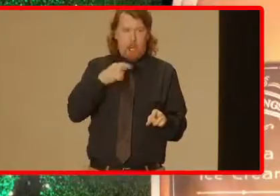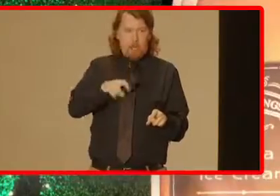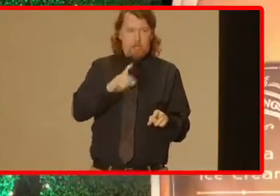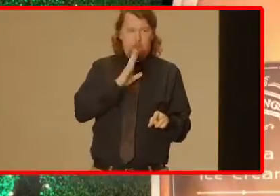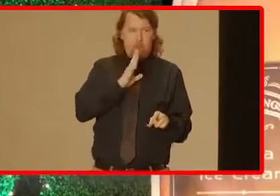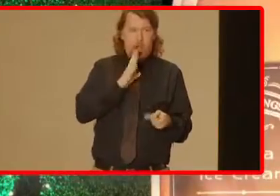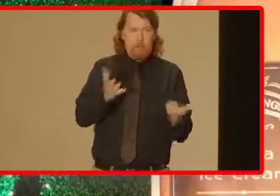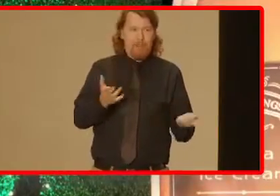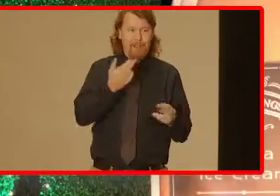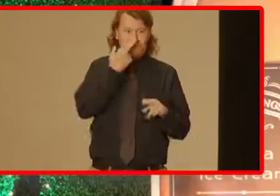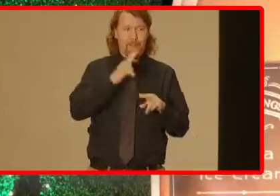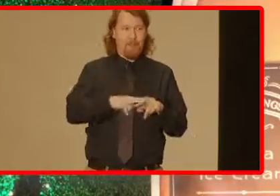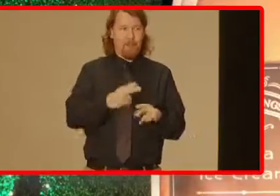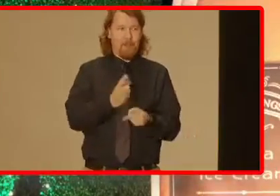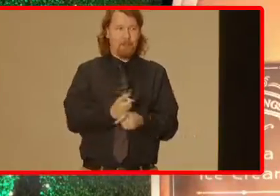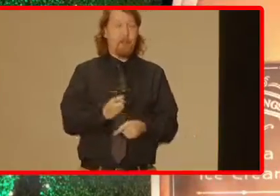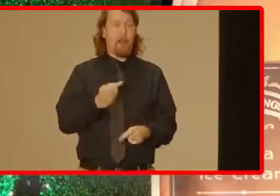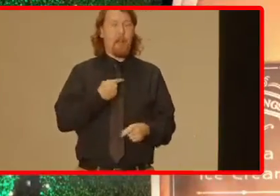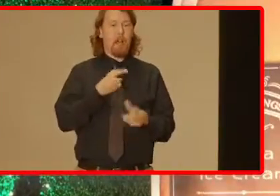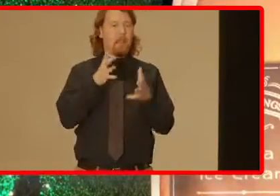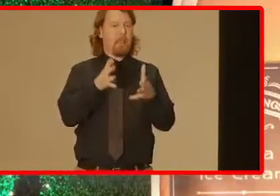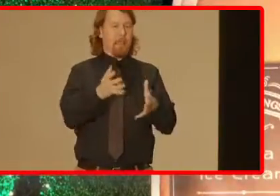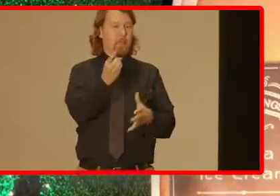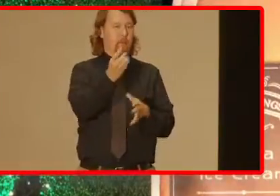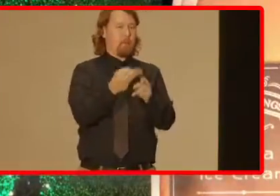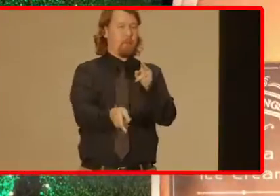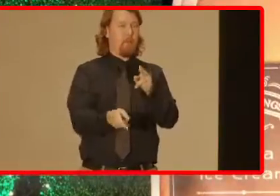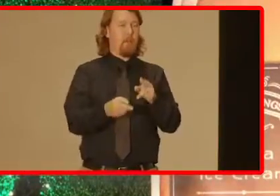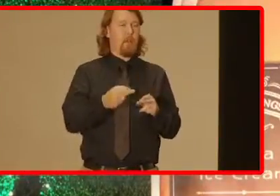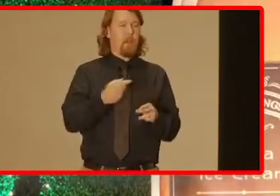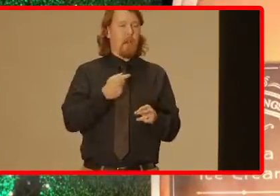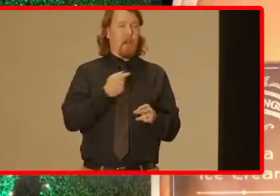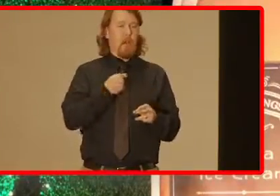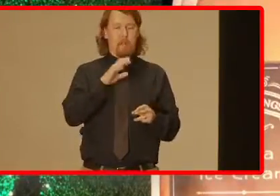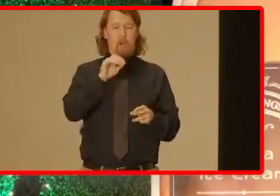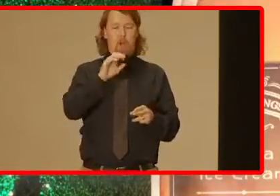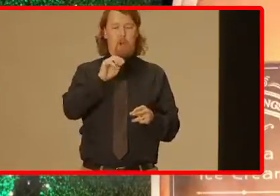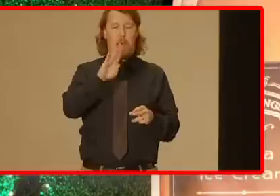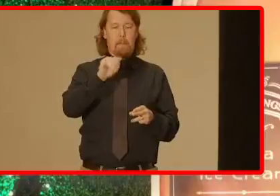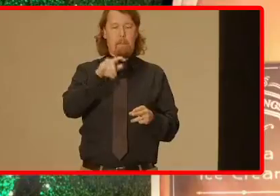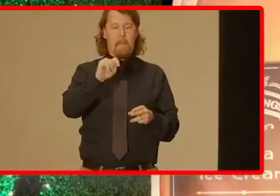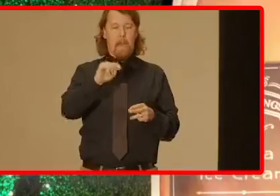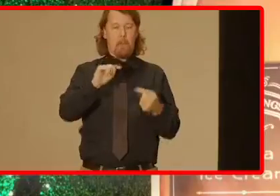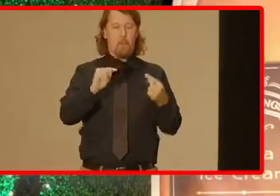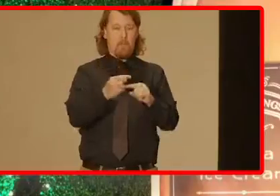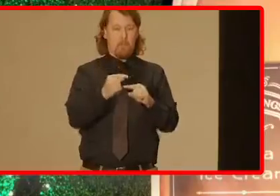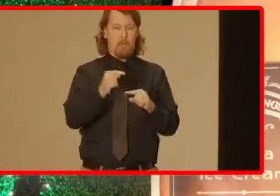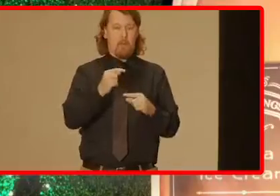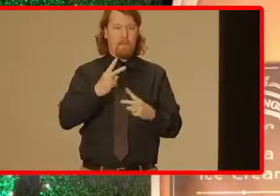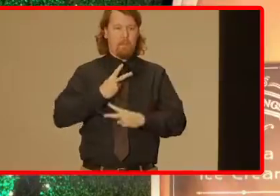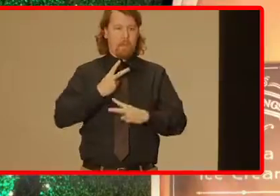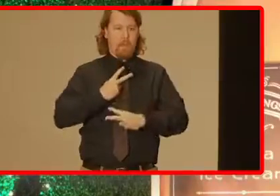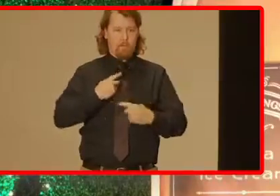that? I'll just leave you with this. I'm a combat wounded veteran. I'm disabled.